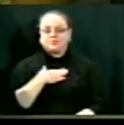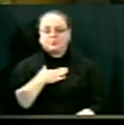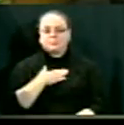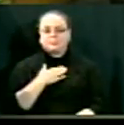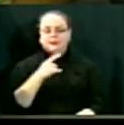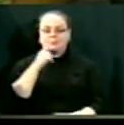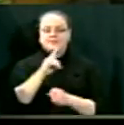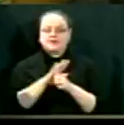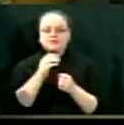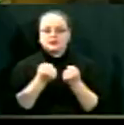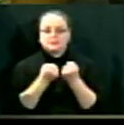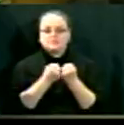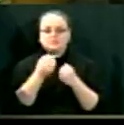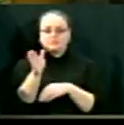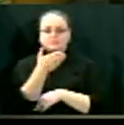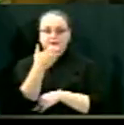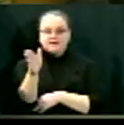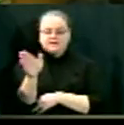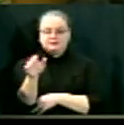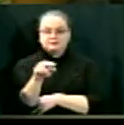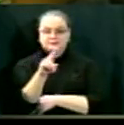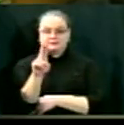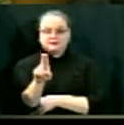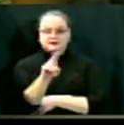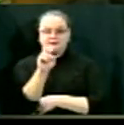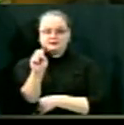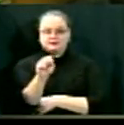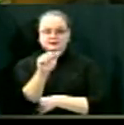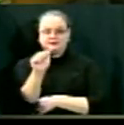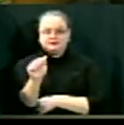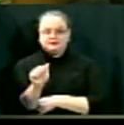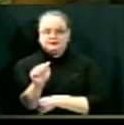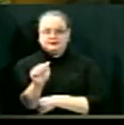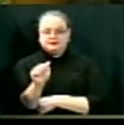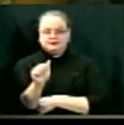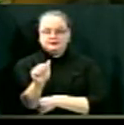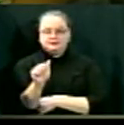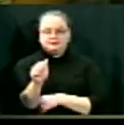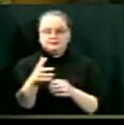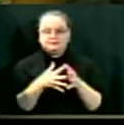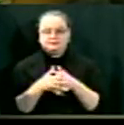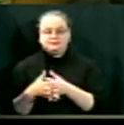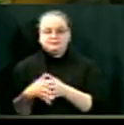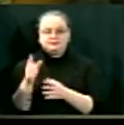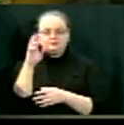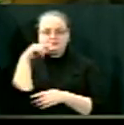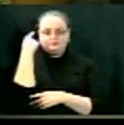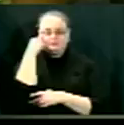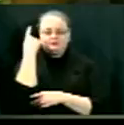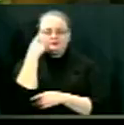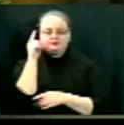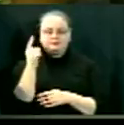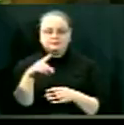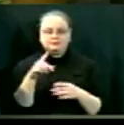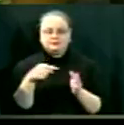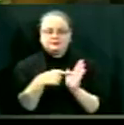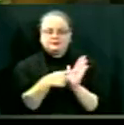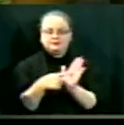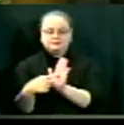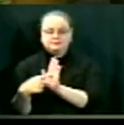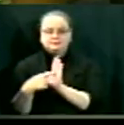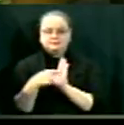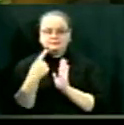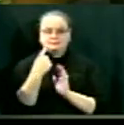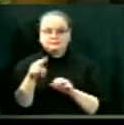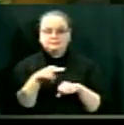I pledge allegiance to the flag of the United States of America and to the republic for which it